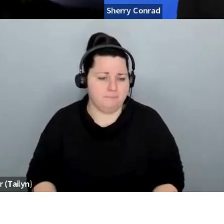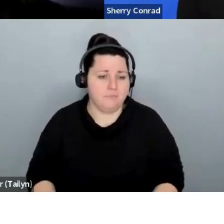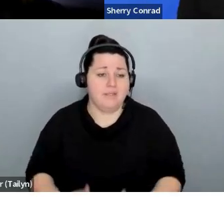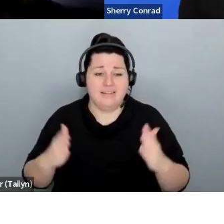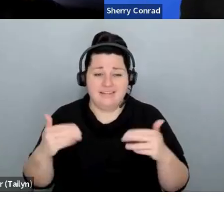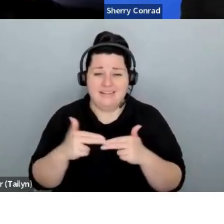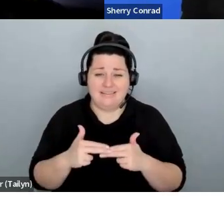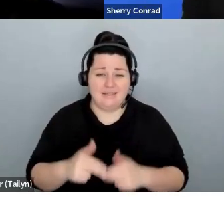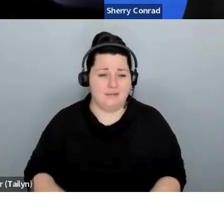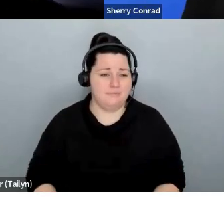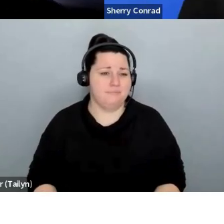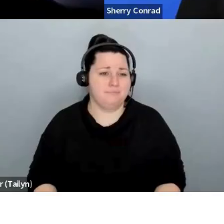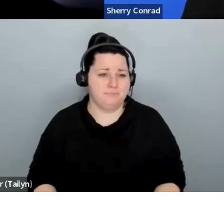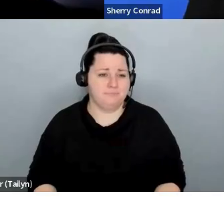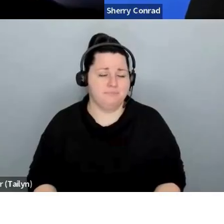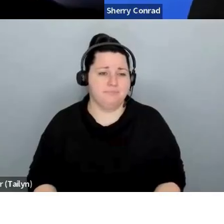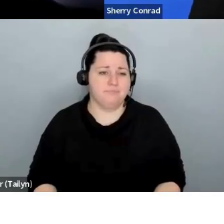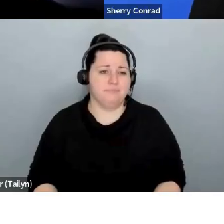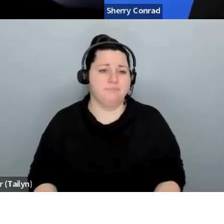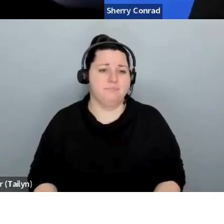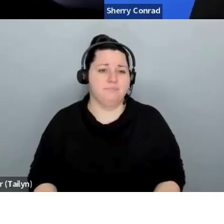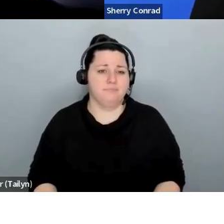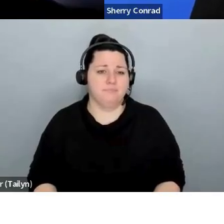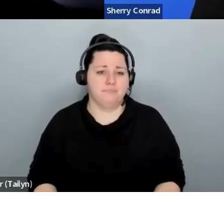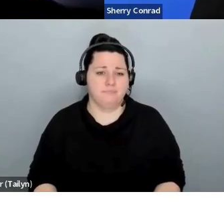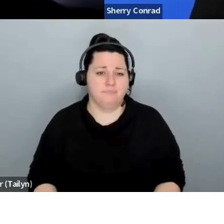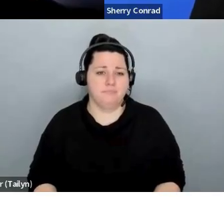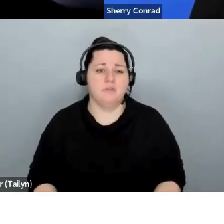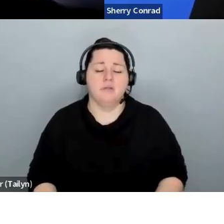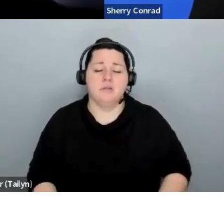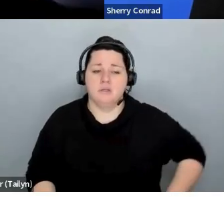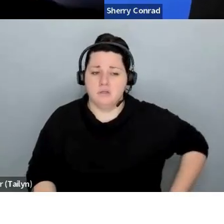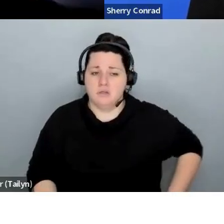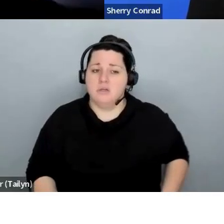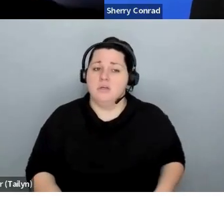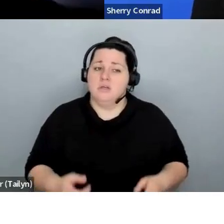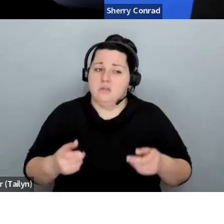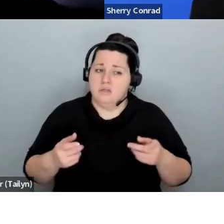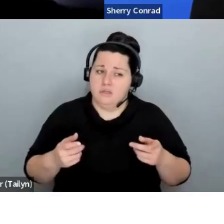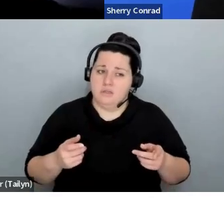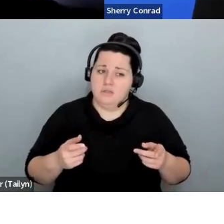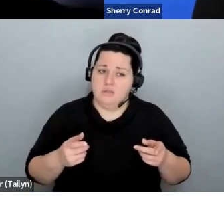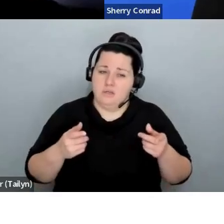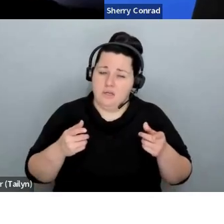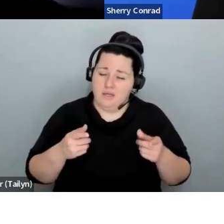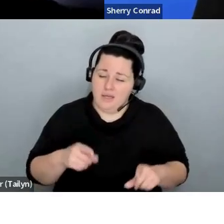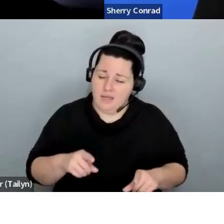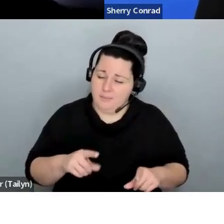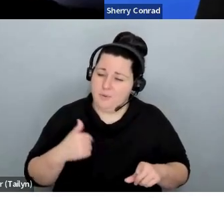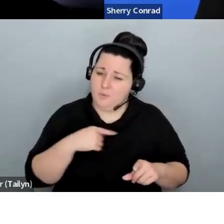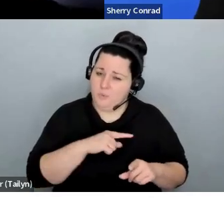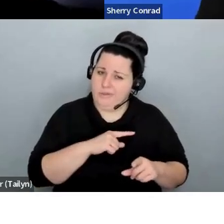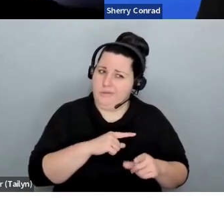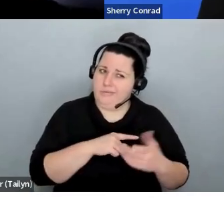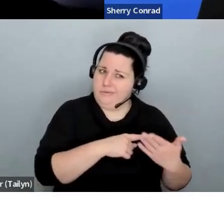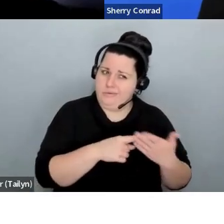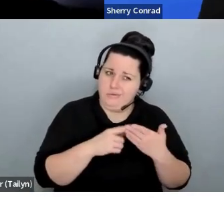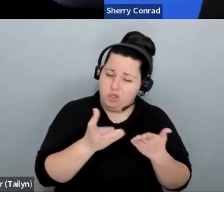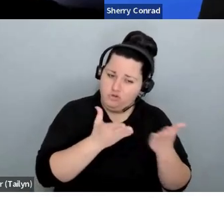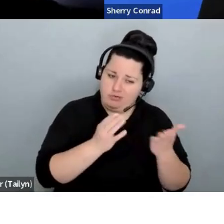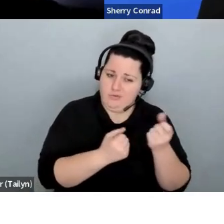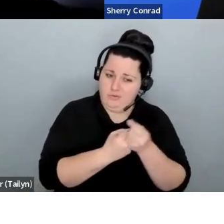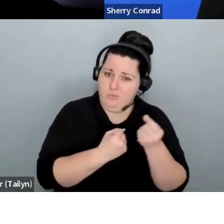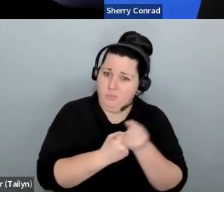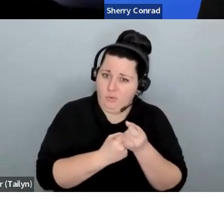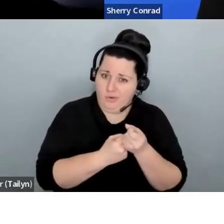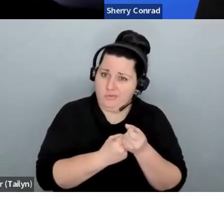Next slide, please. And it's really important when we start talking about those services and supports